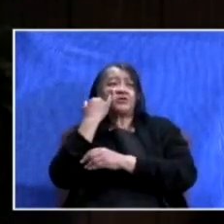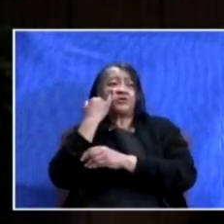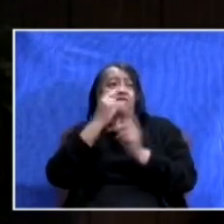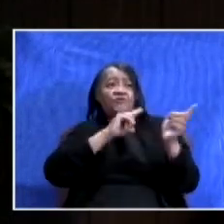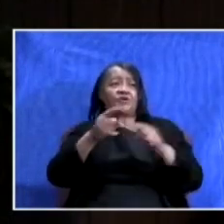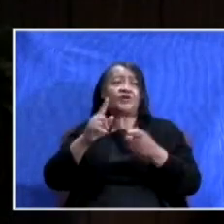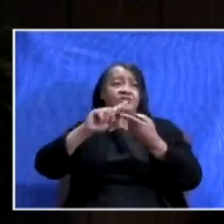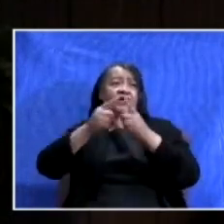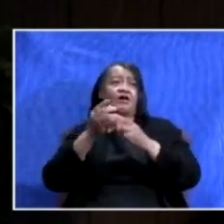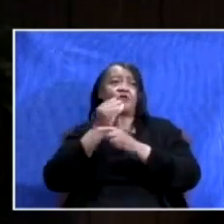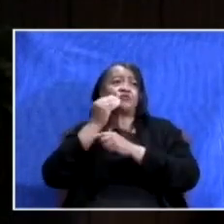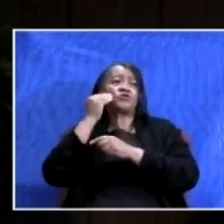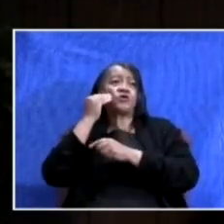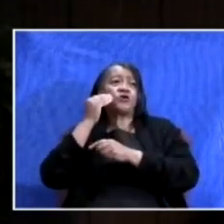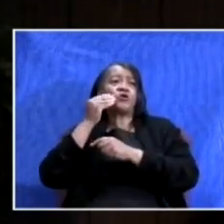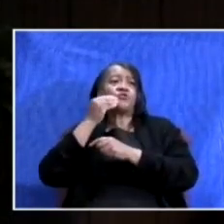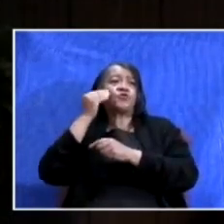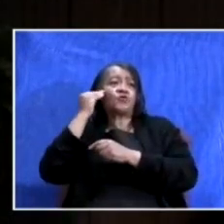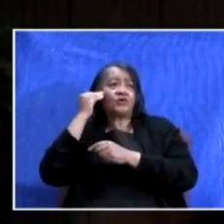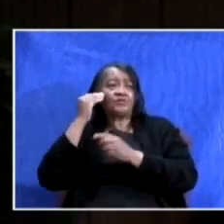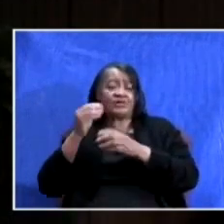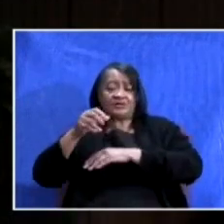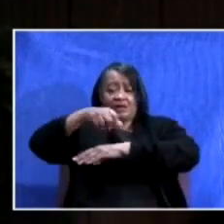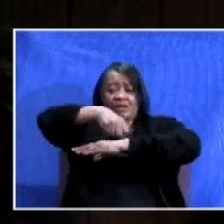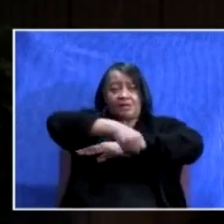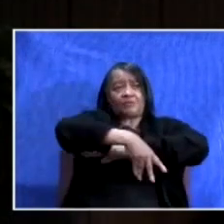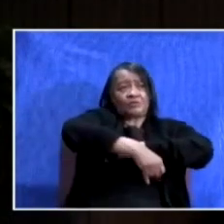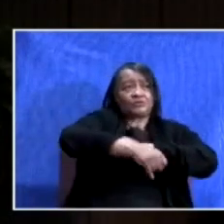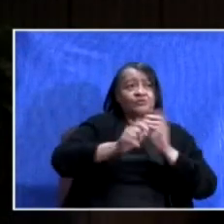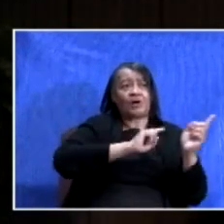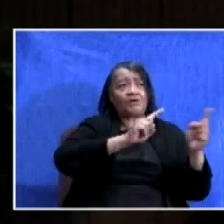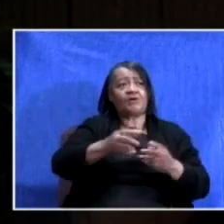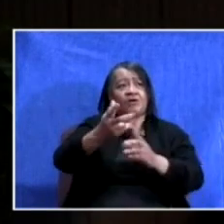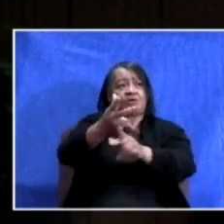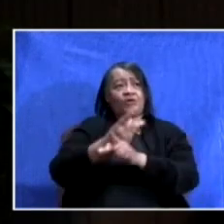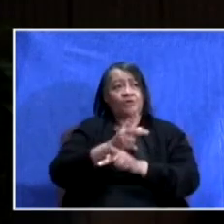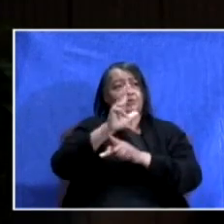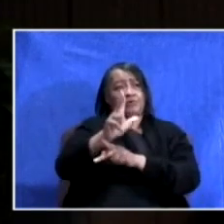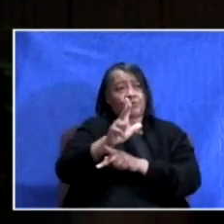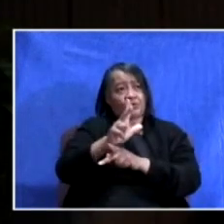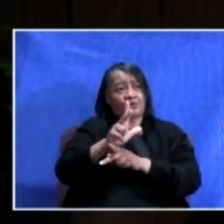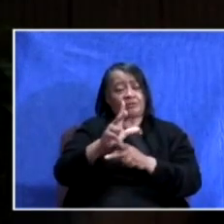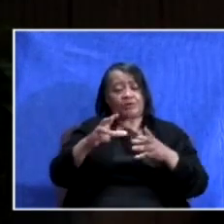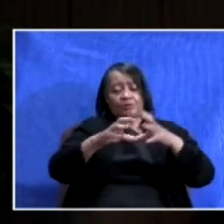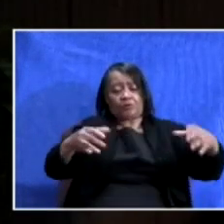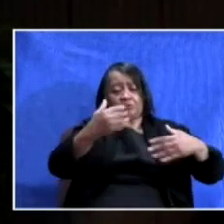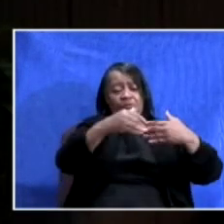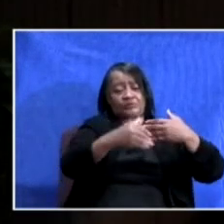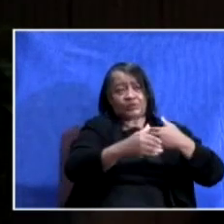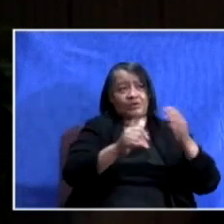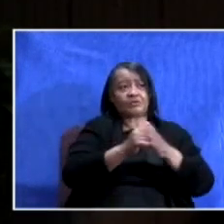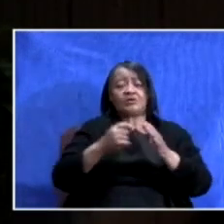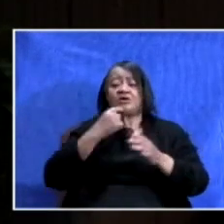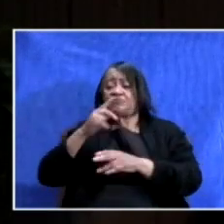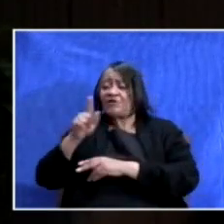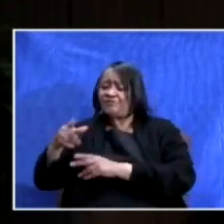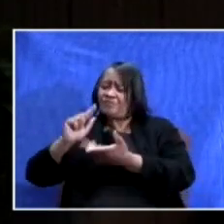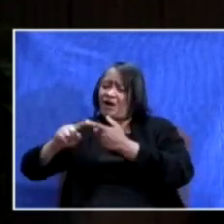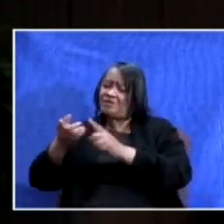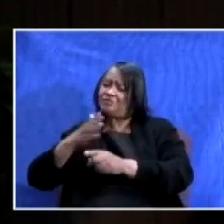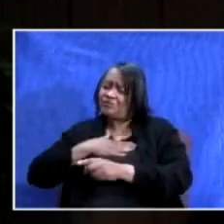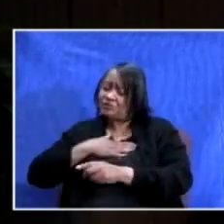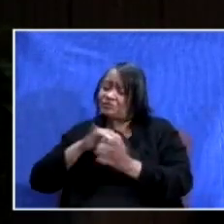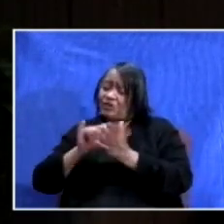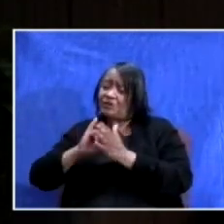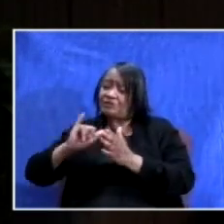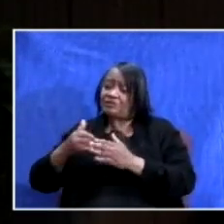went to a friend's house at midnight, wanting to borrow 3 loaves of bread. You say to him, a friend of mine